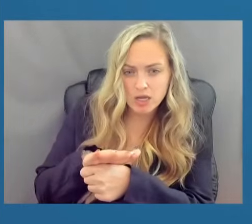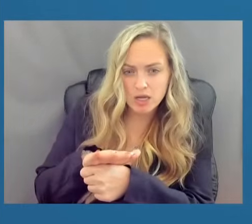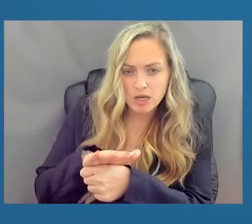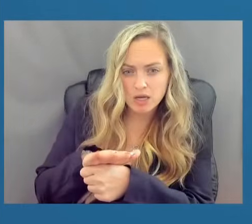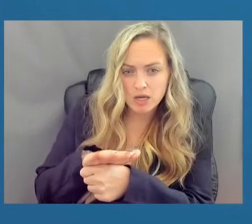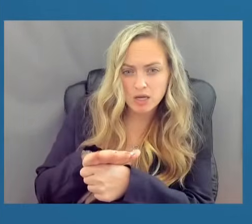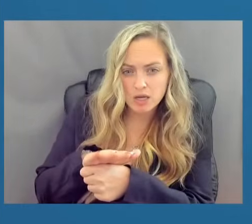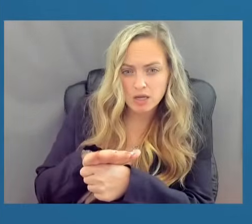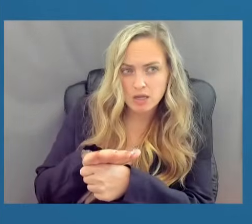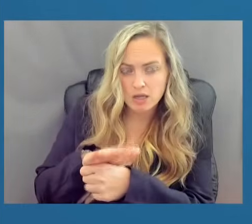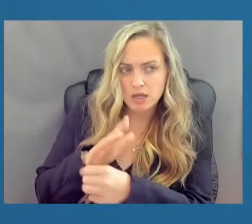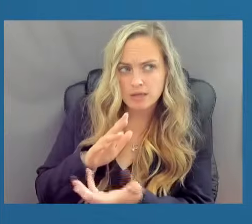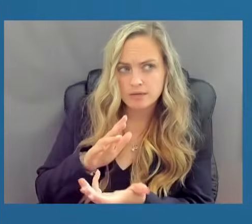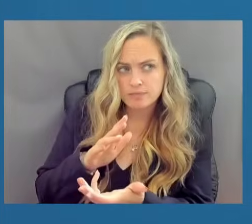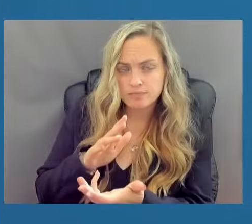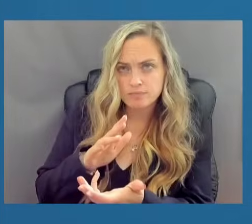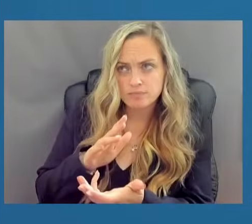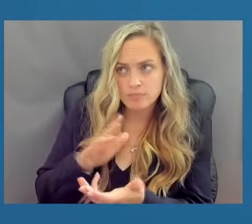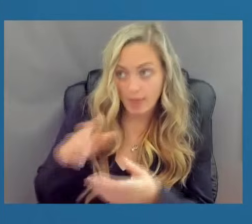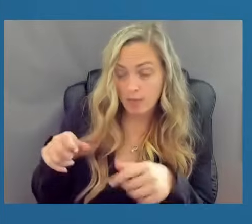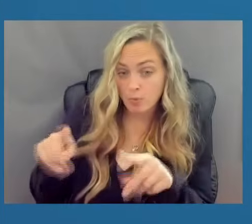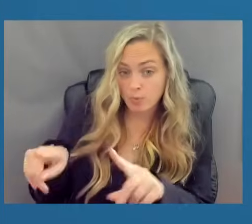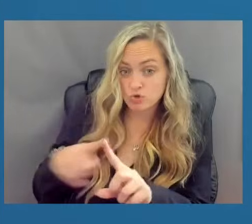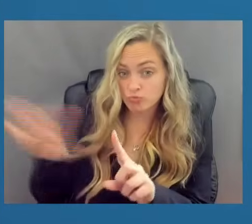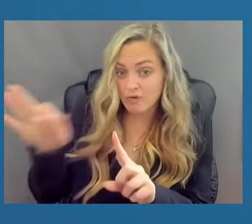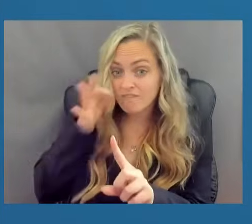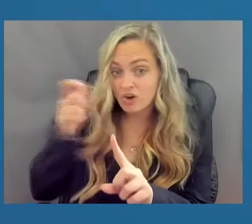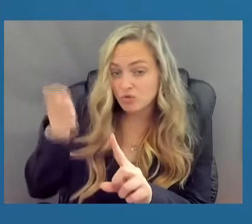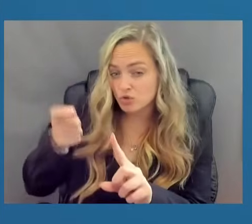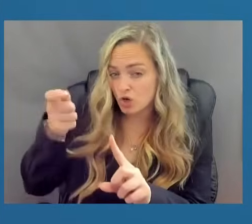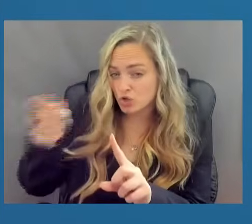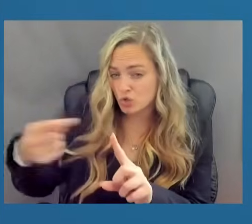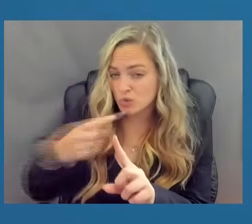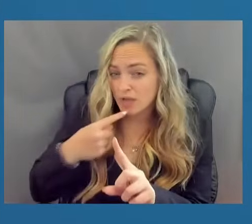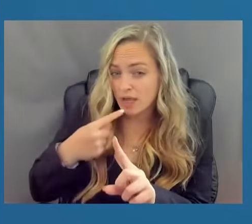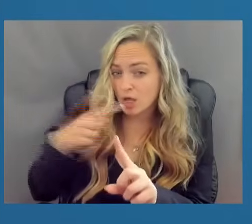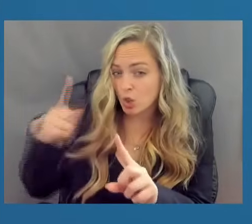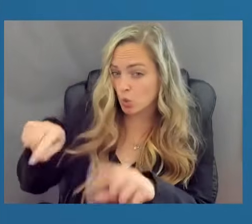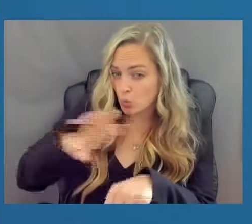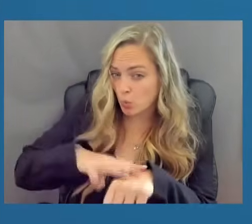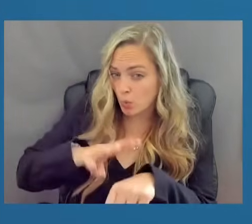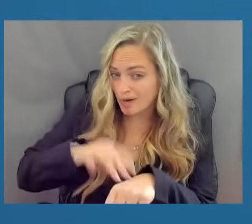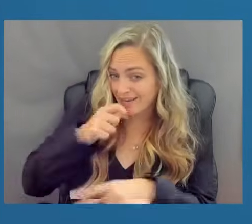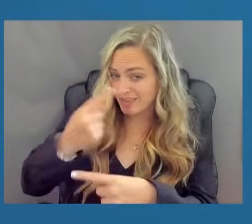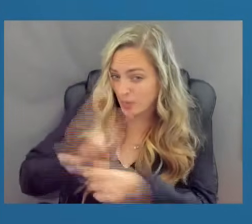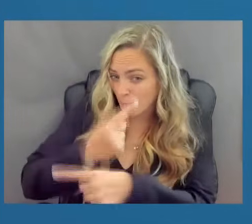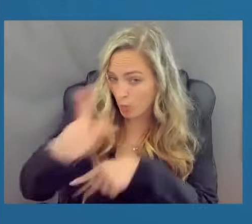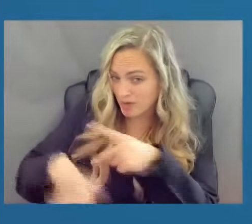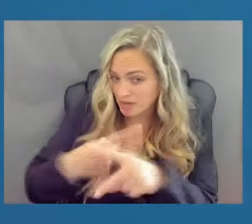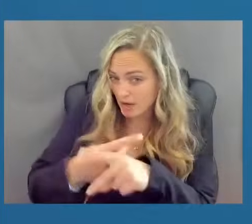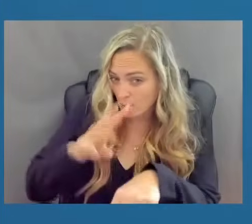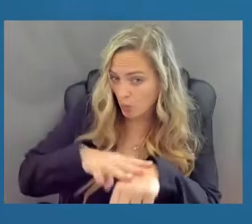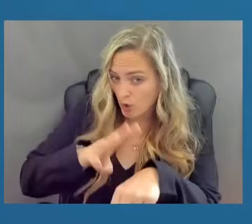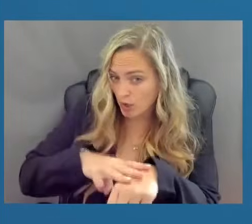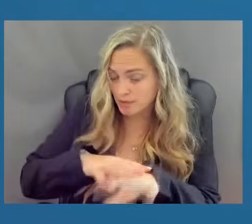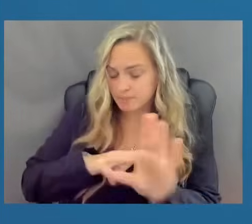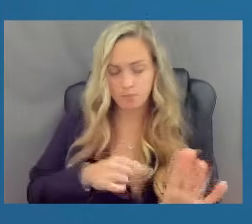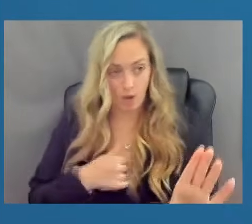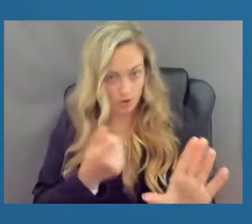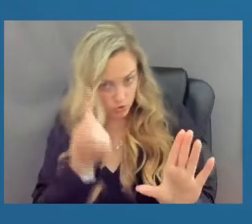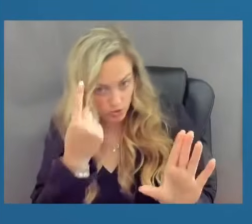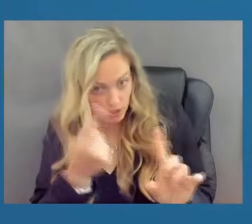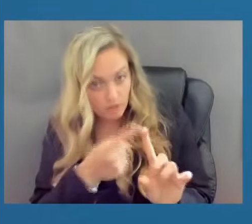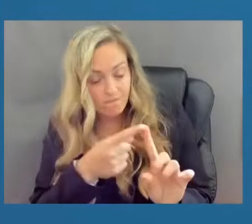executed, given permission by a federal judge. Are you suggesting that those warrants were not the proper warrants? My understanding is, and this is from